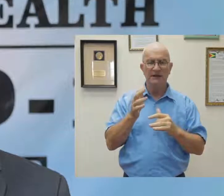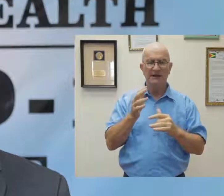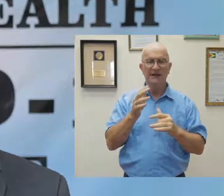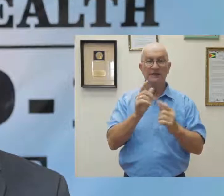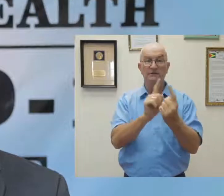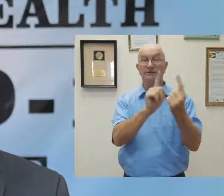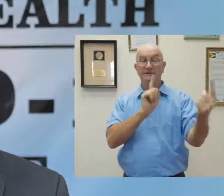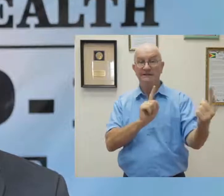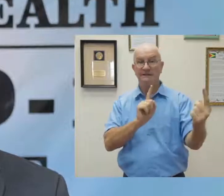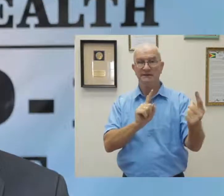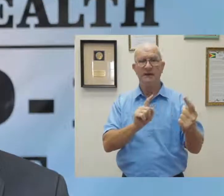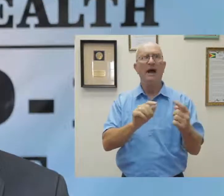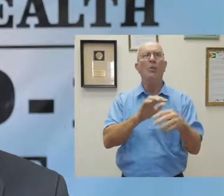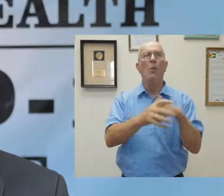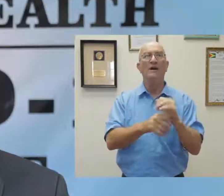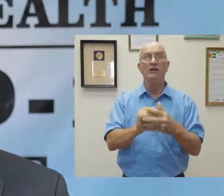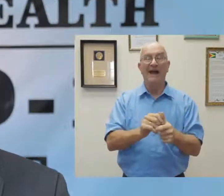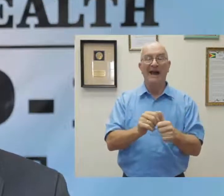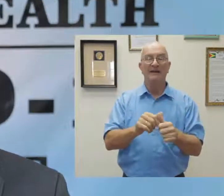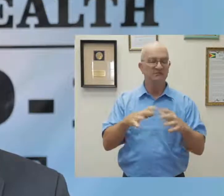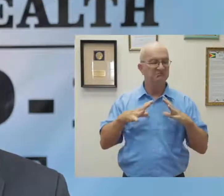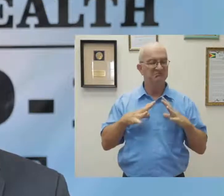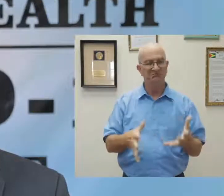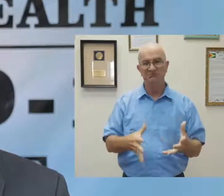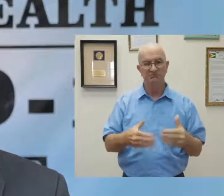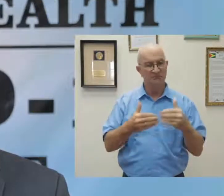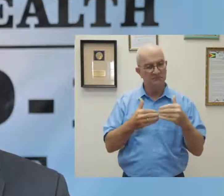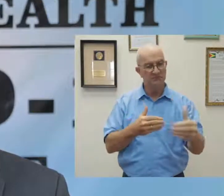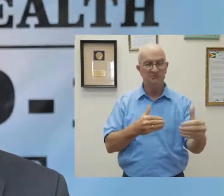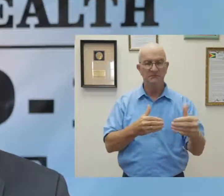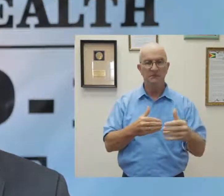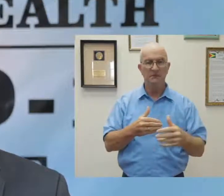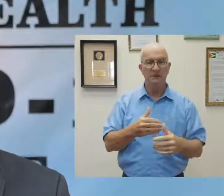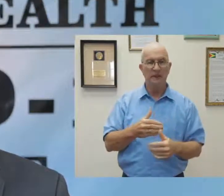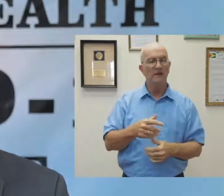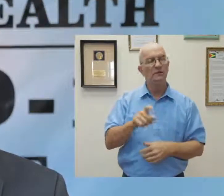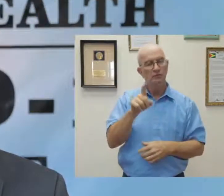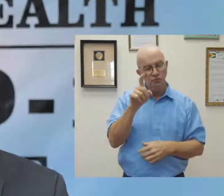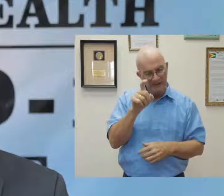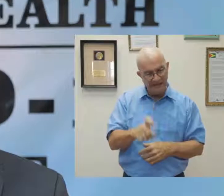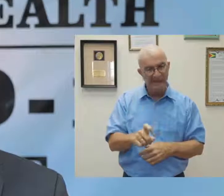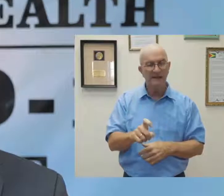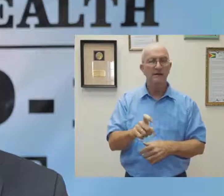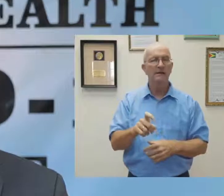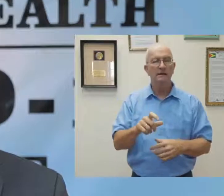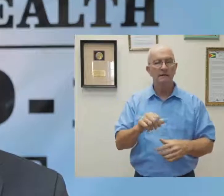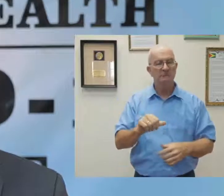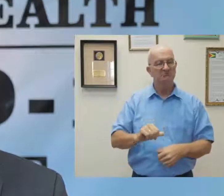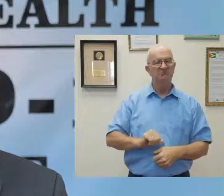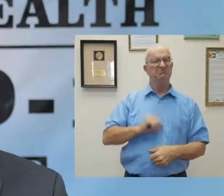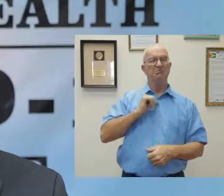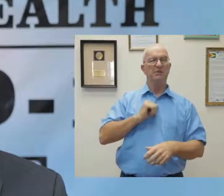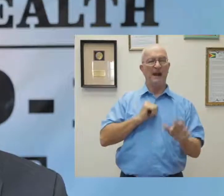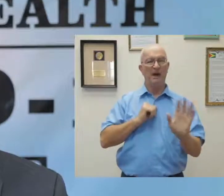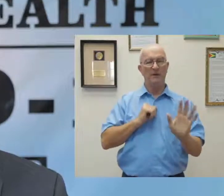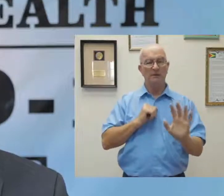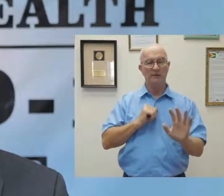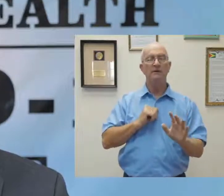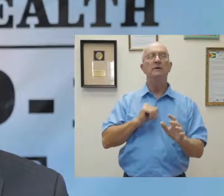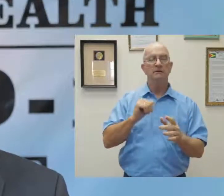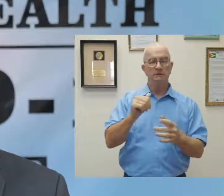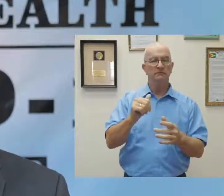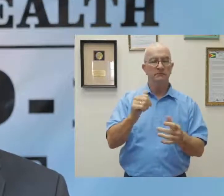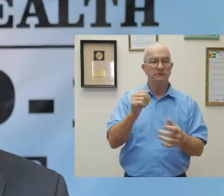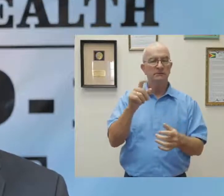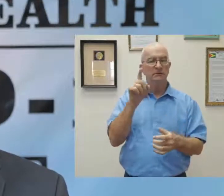constantly sanitizing your hands. There will be no loss of pride, but there could be loss of health and/or life